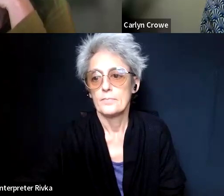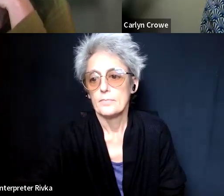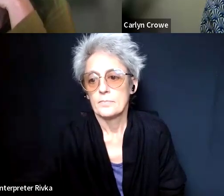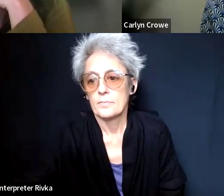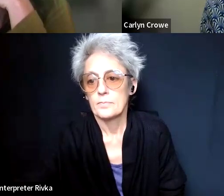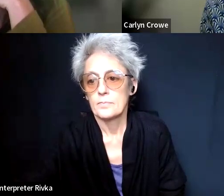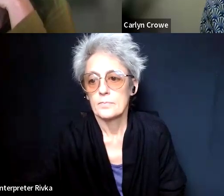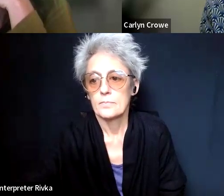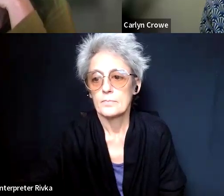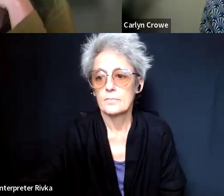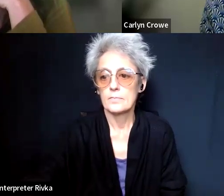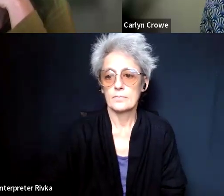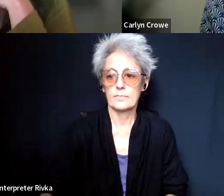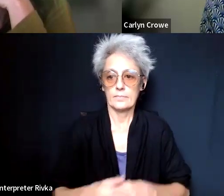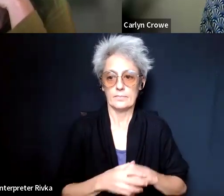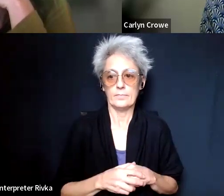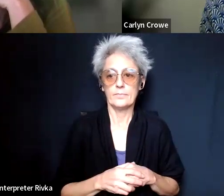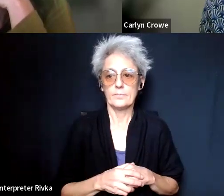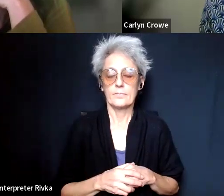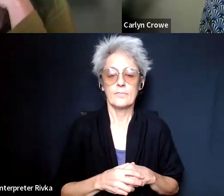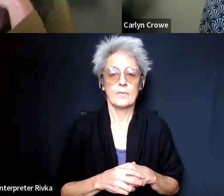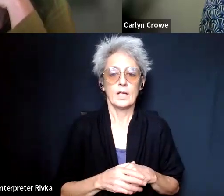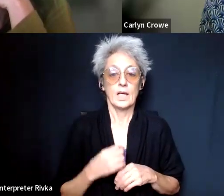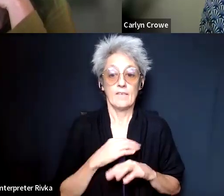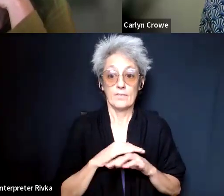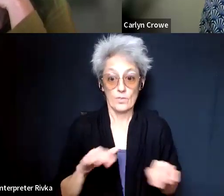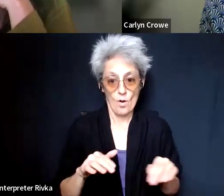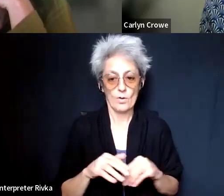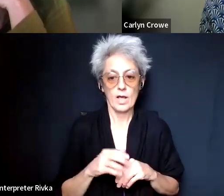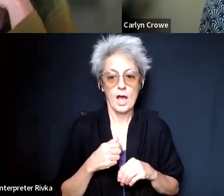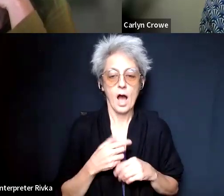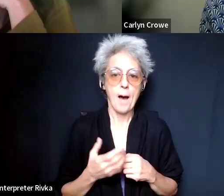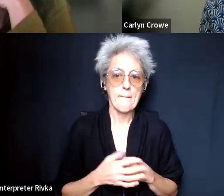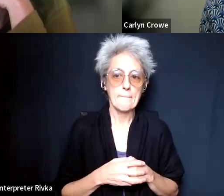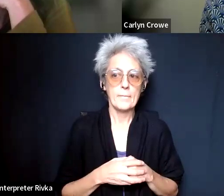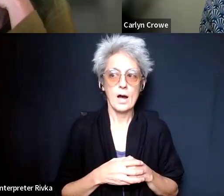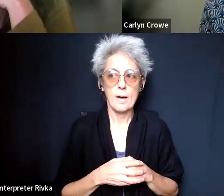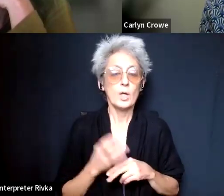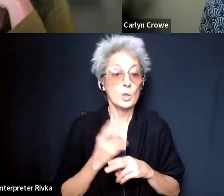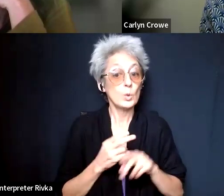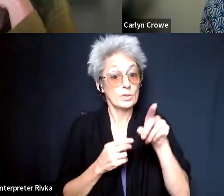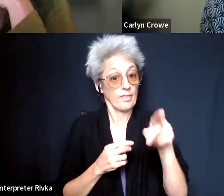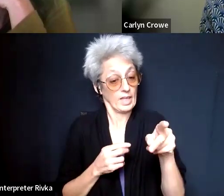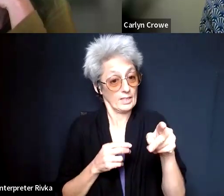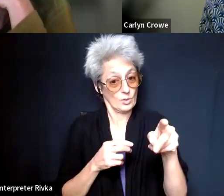ask that you use these and email them to your candidates for